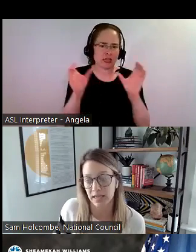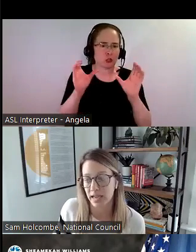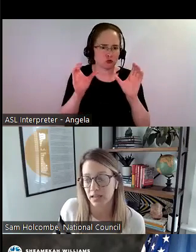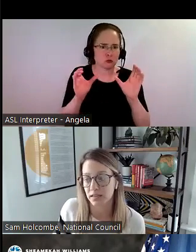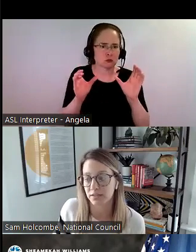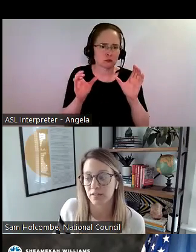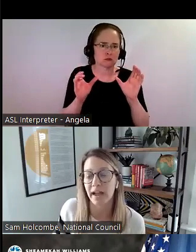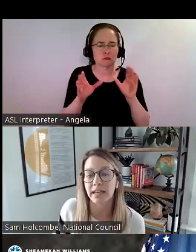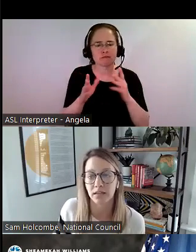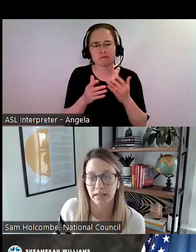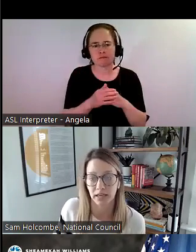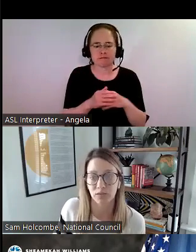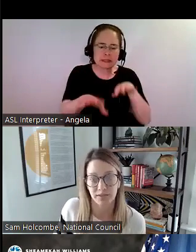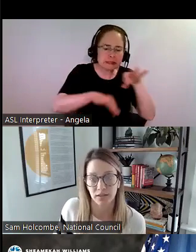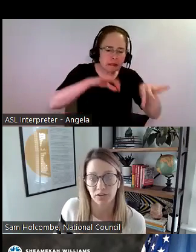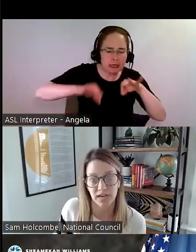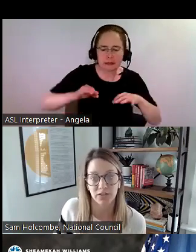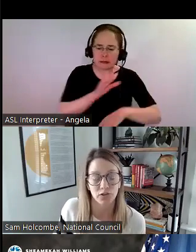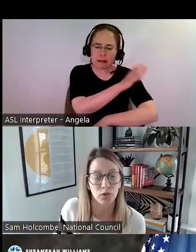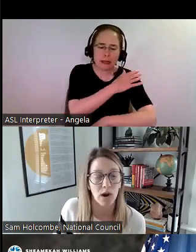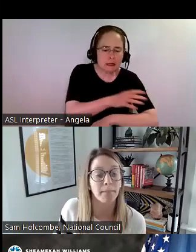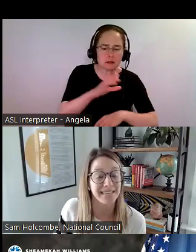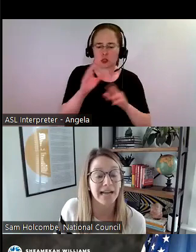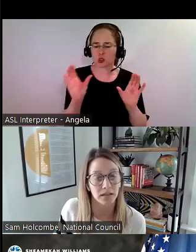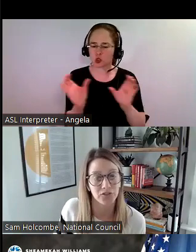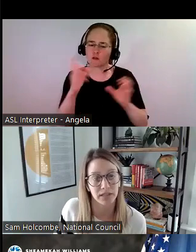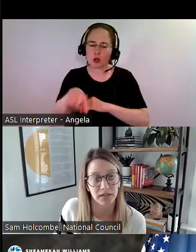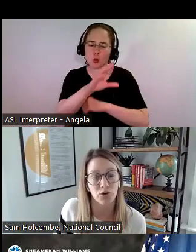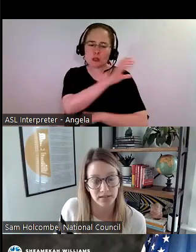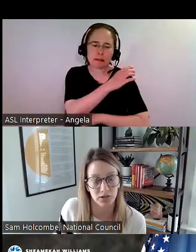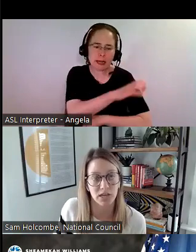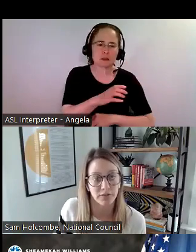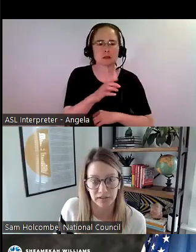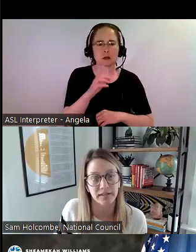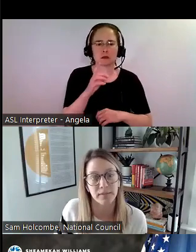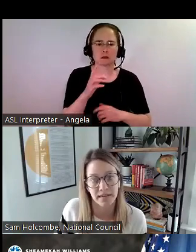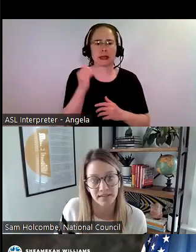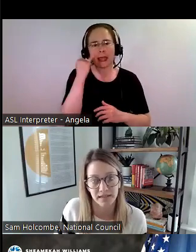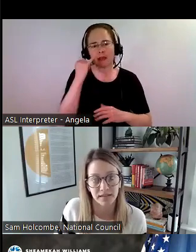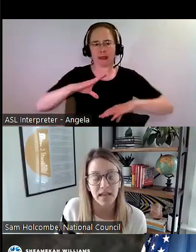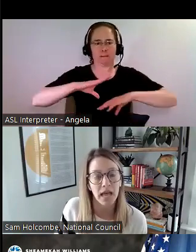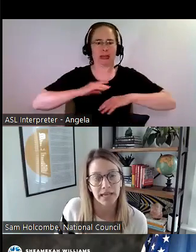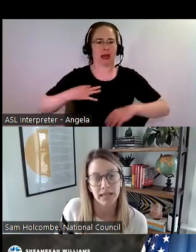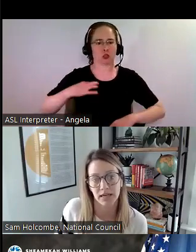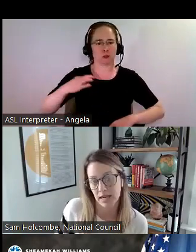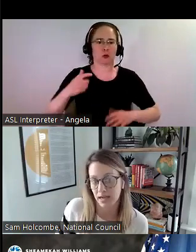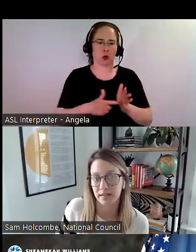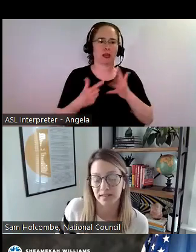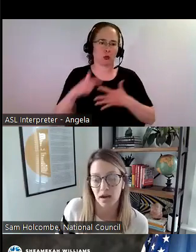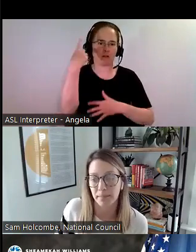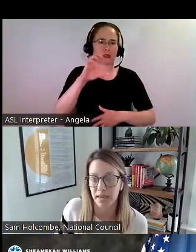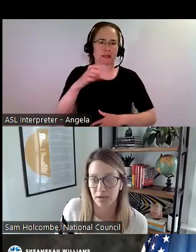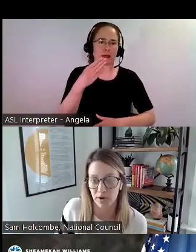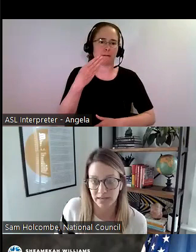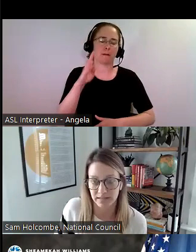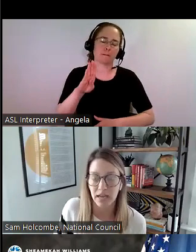and selecting and certifying clinics within their states to meet eligibility criteria for CCBHCs and get an